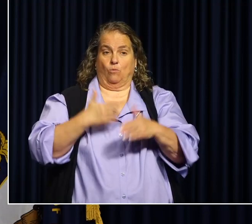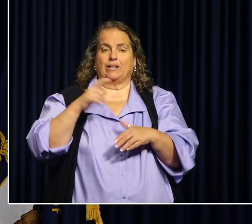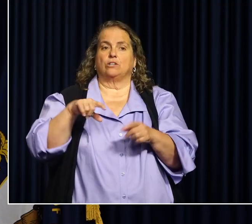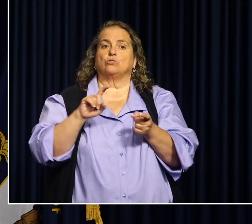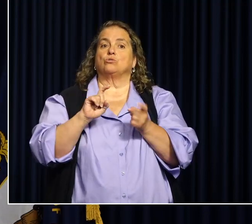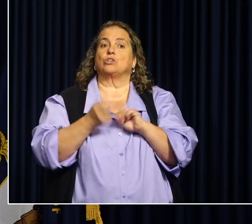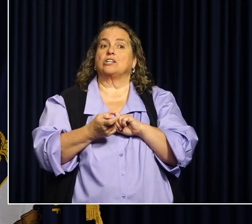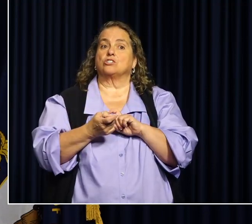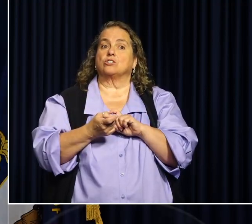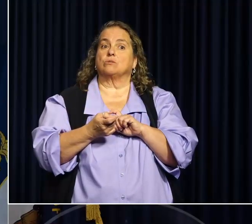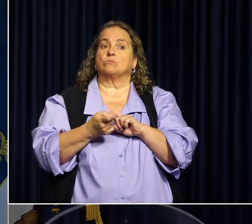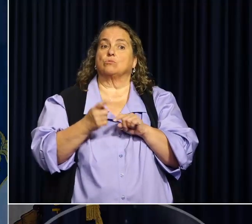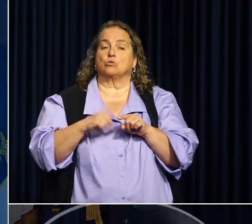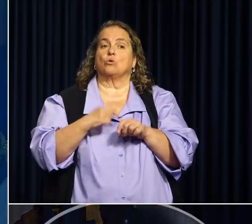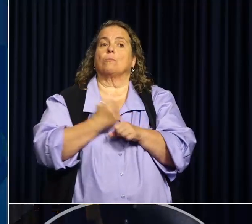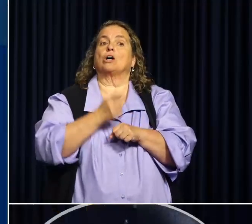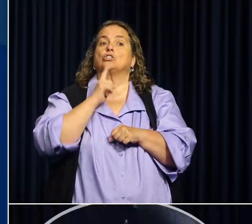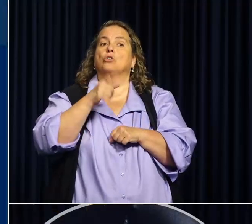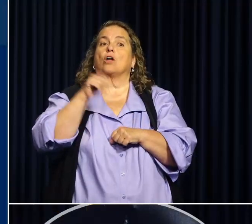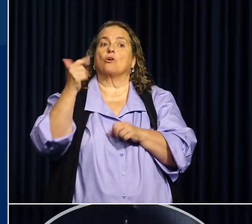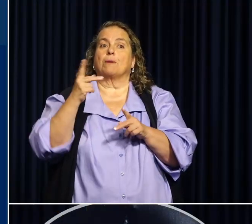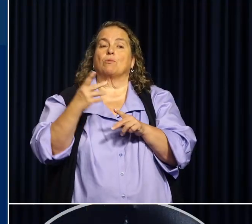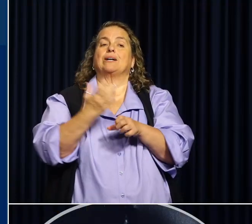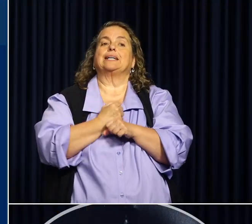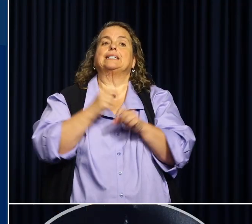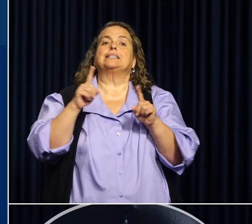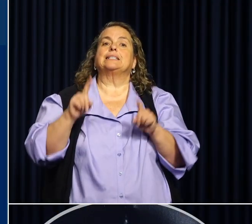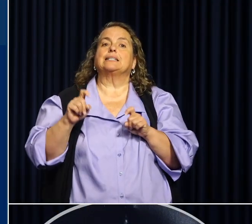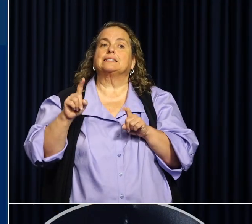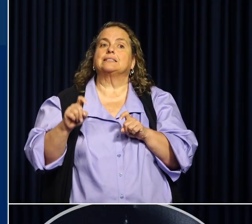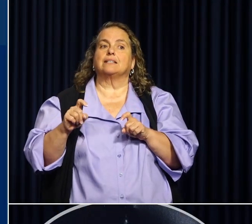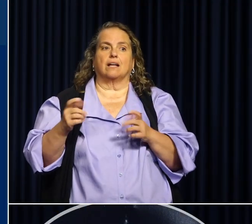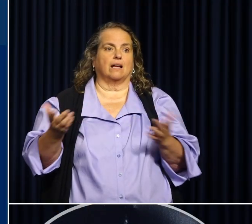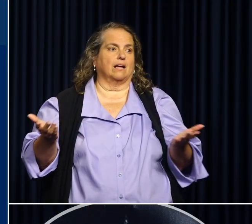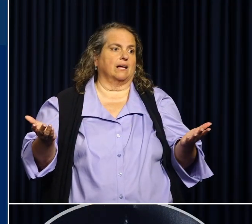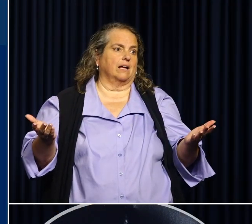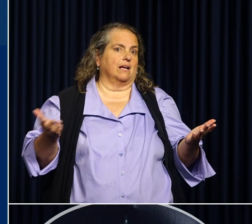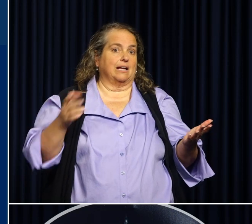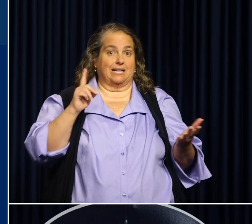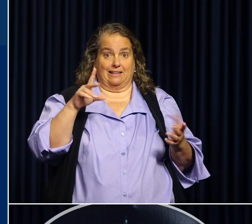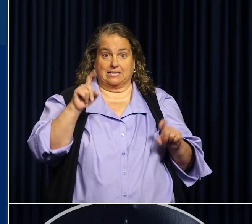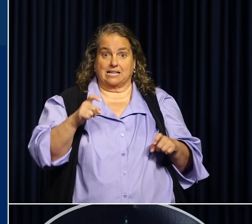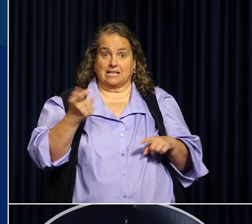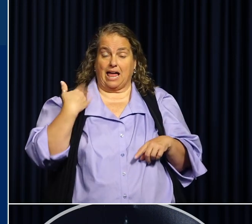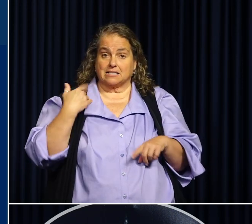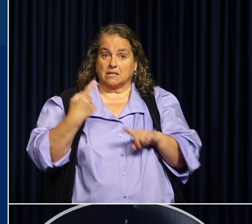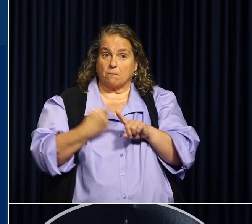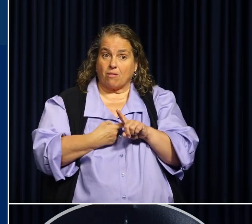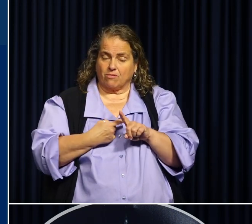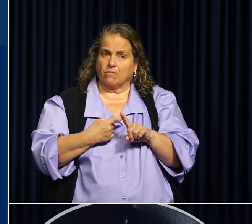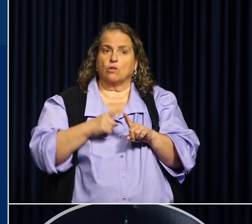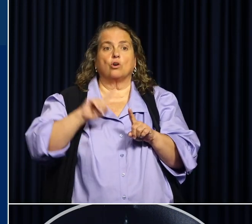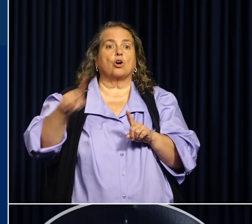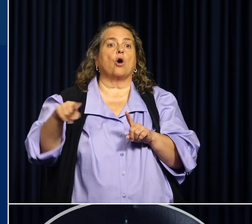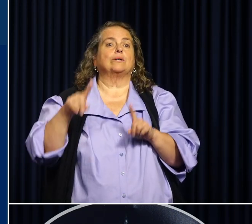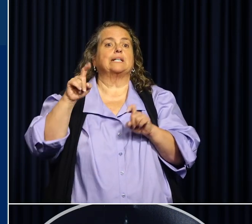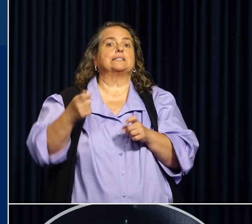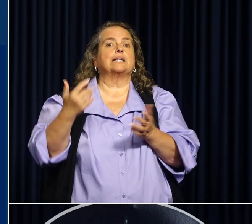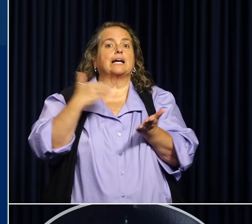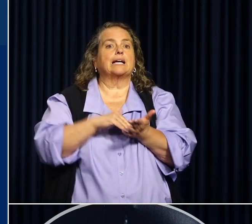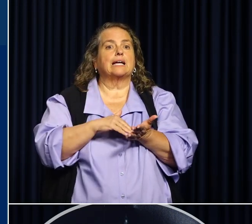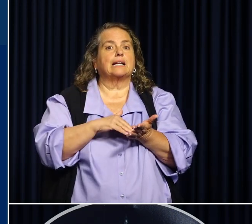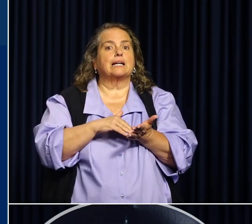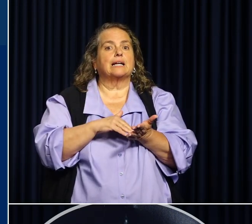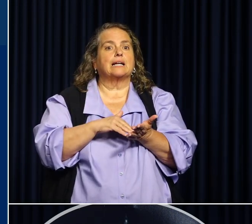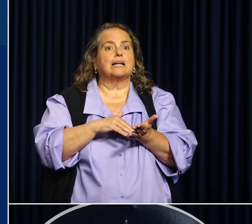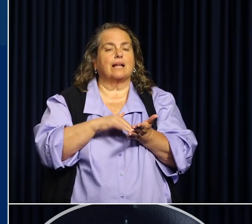them to make sure that people are getting tested. Oh, I don't know if they got tested last month. Maybe go in and get tested again. And